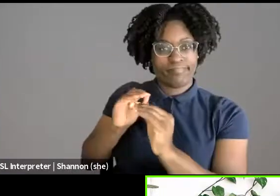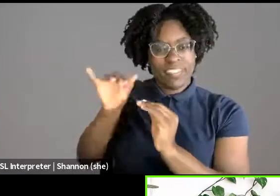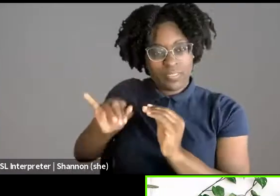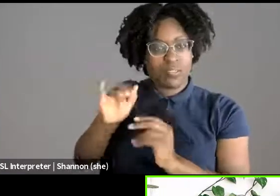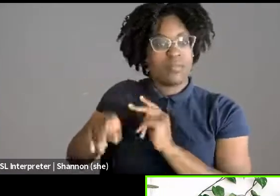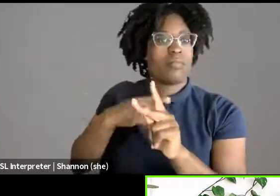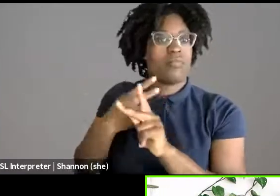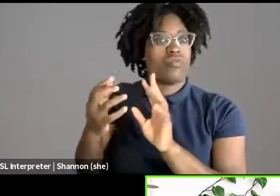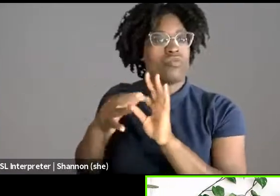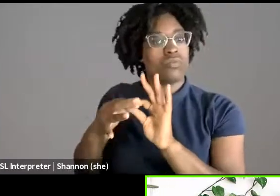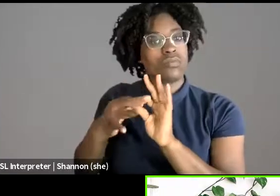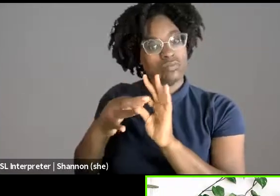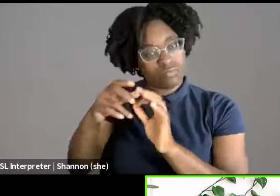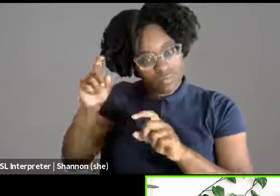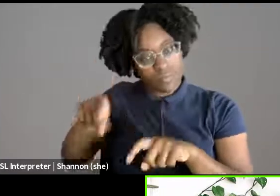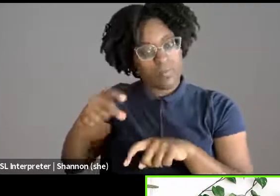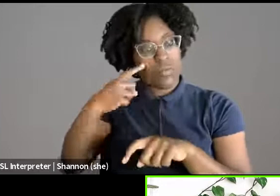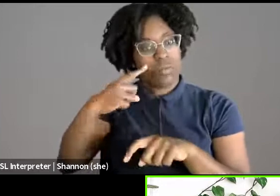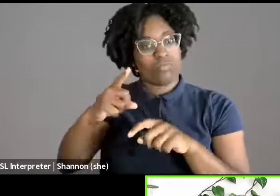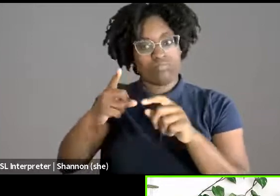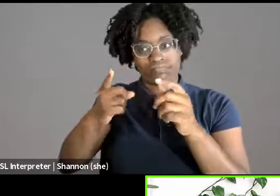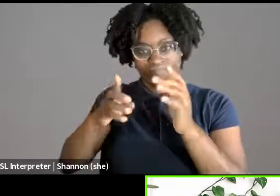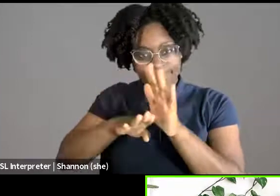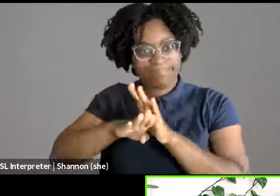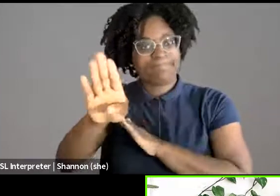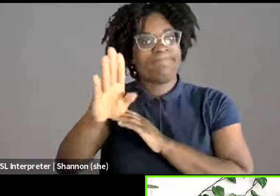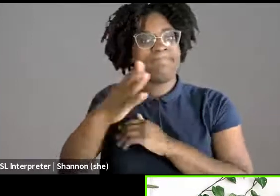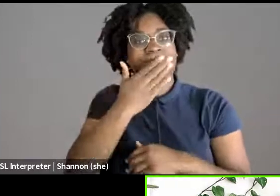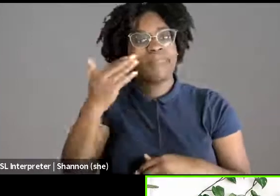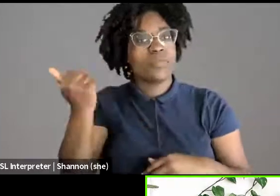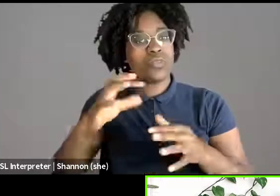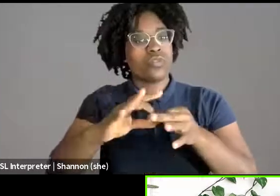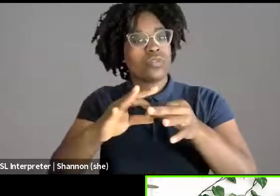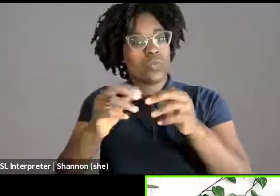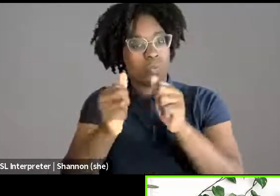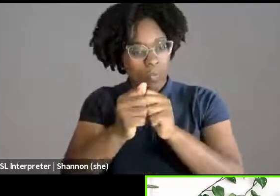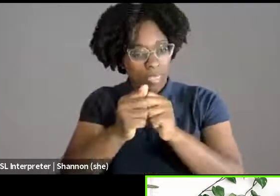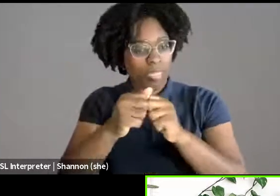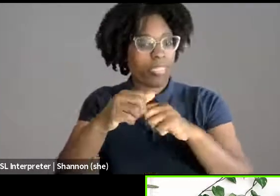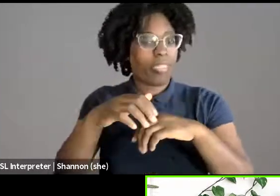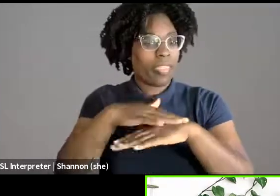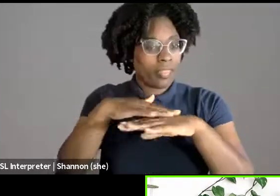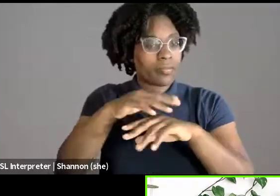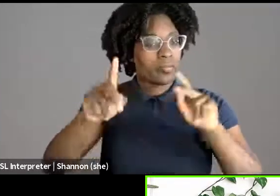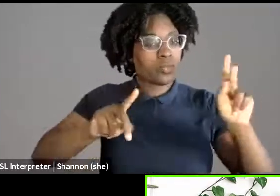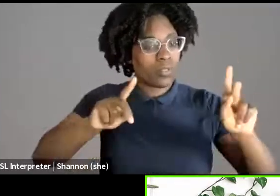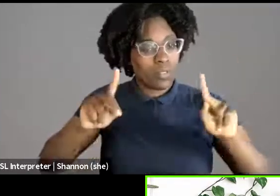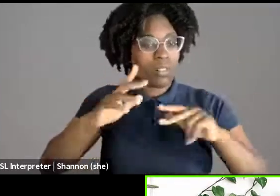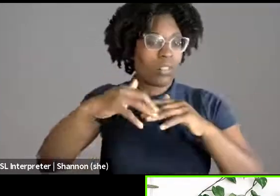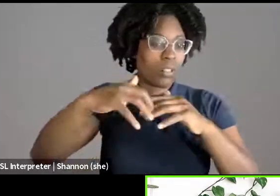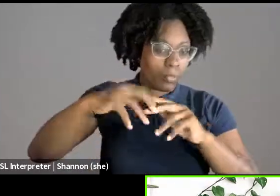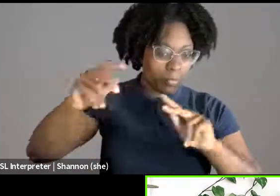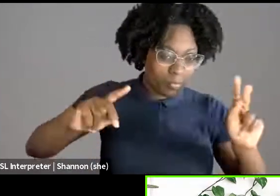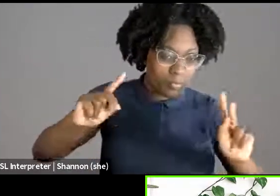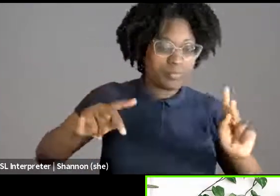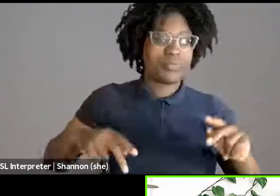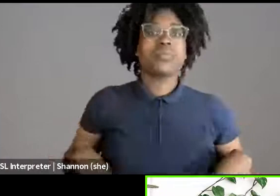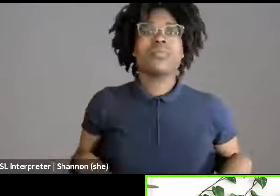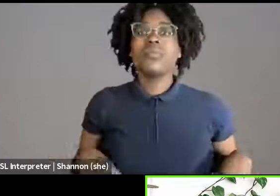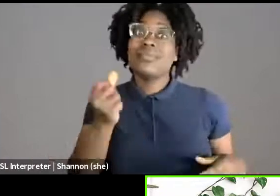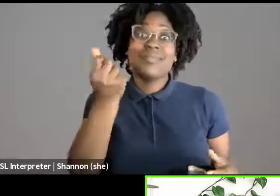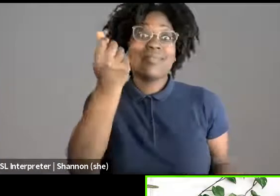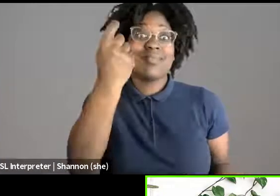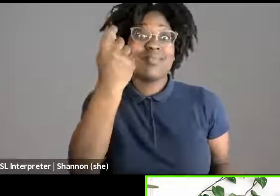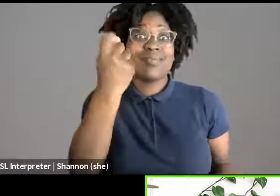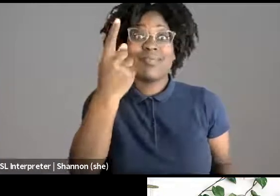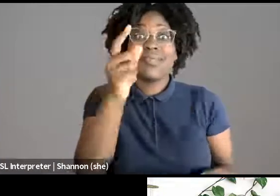So building up your awareness of the history that's not taught in school, that's reconstructed. You almost have to build out your own